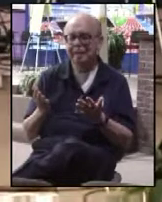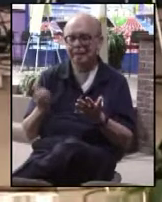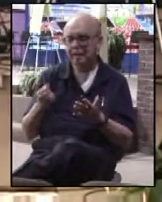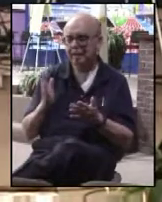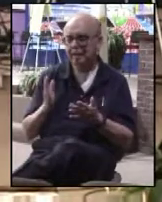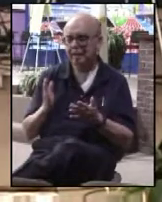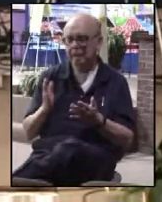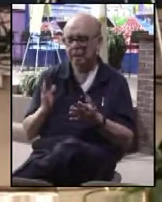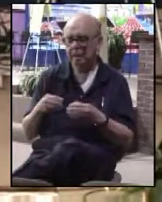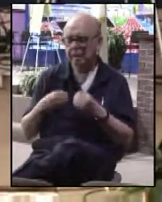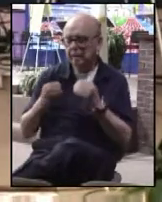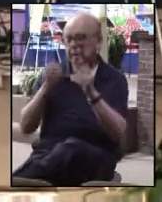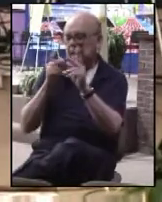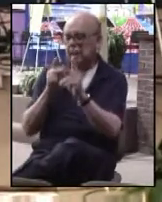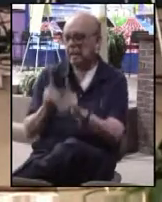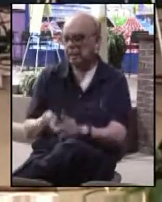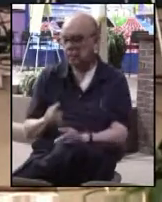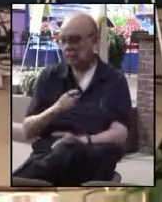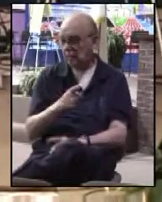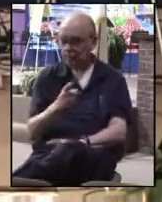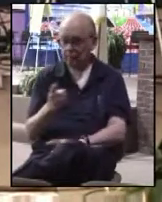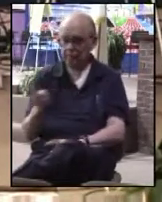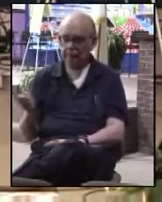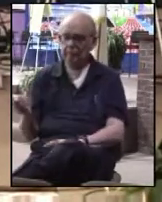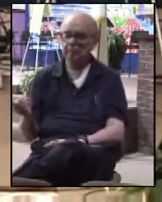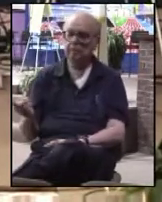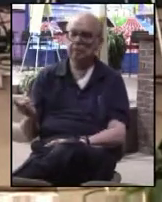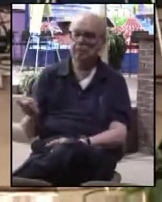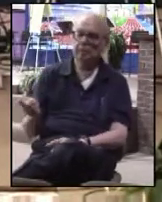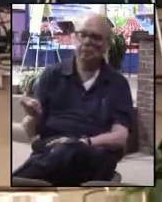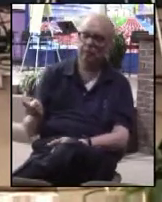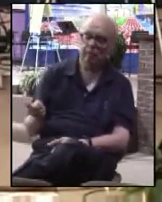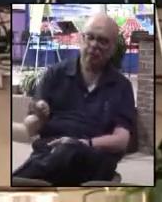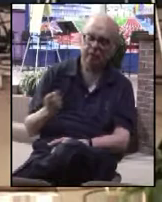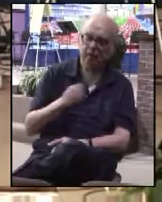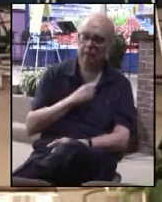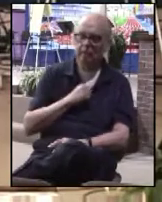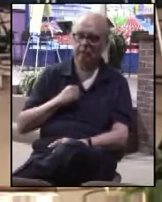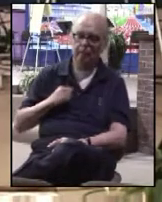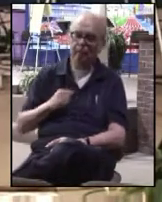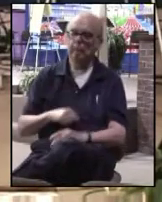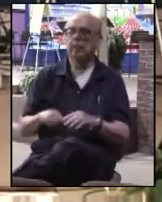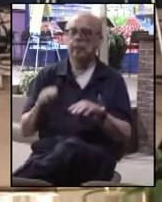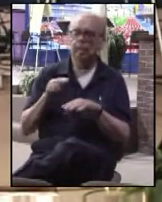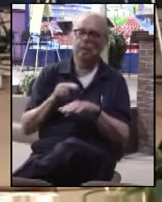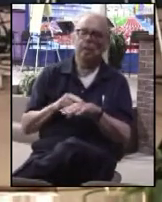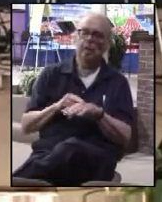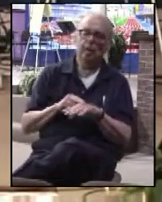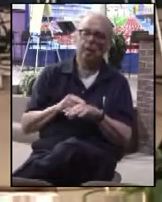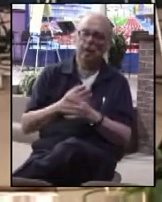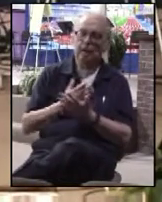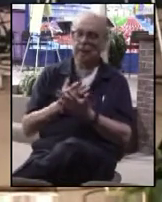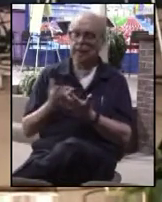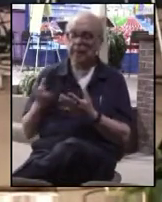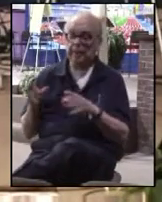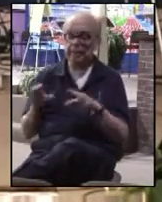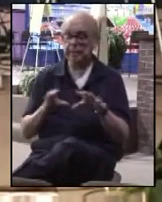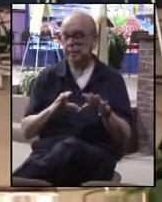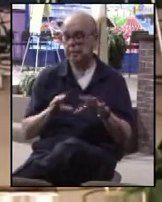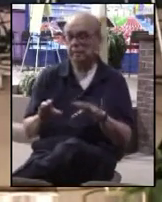God has given each and every one of you a supernatural thing to do